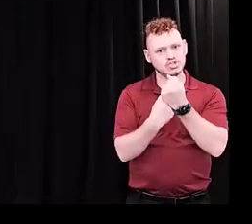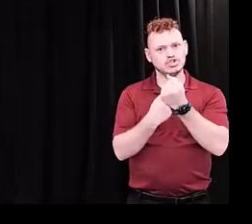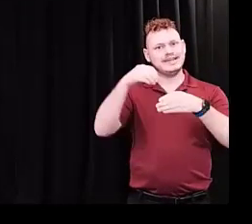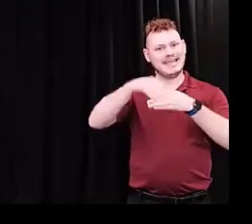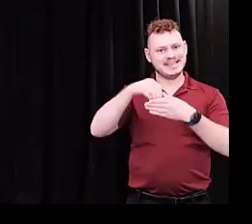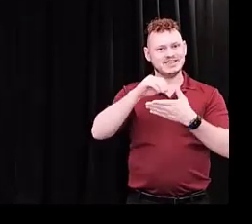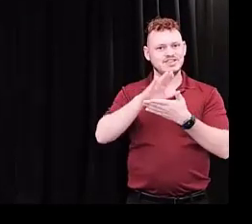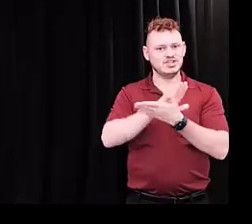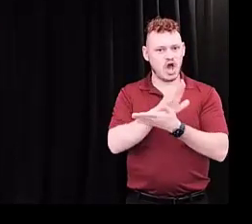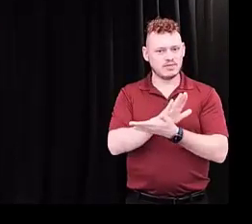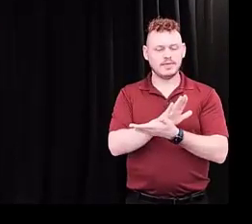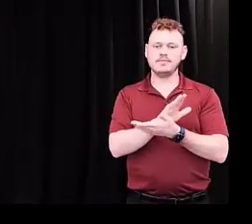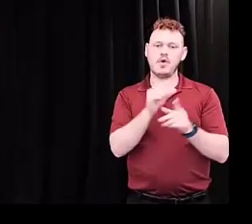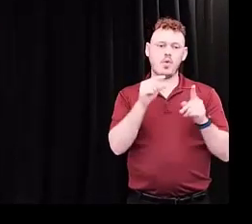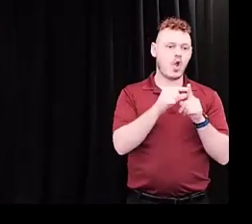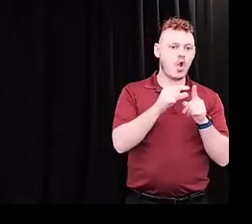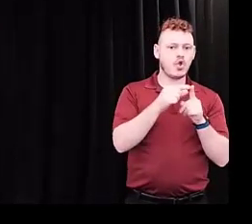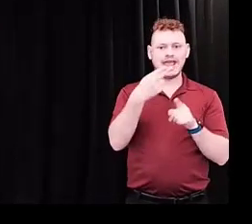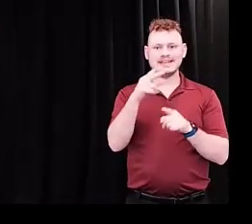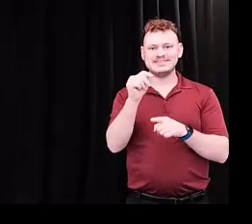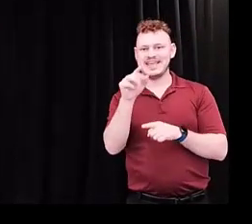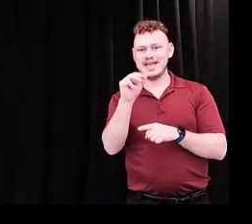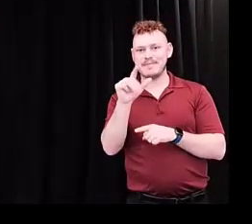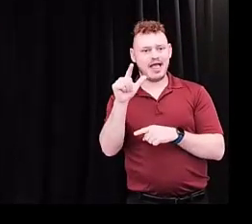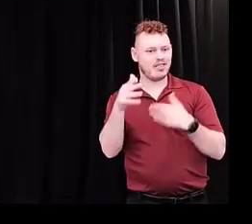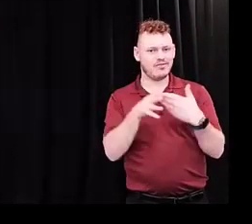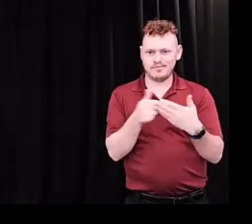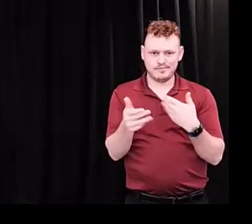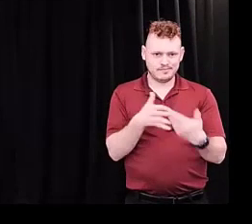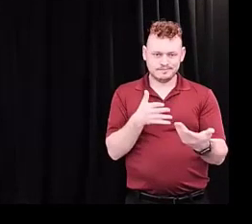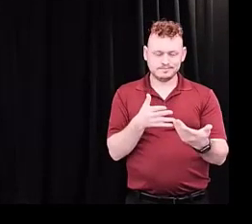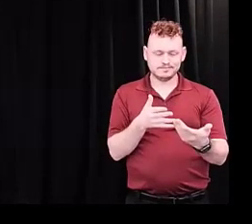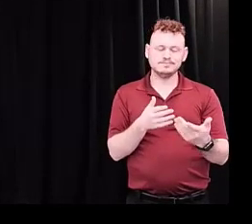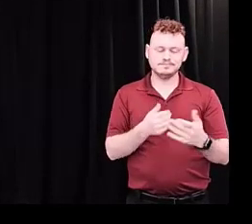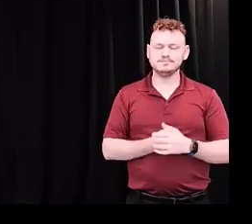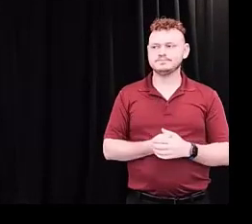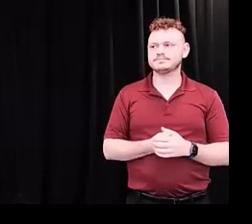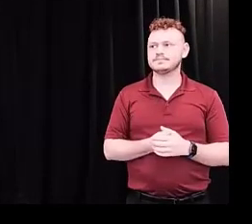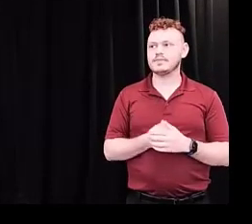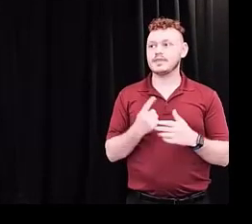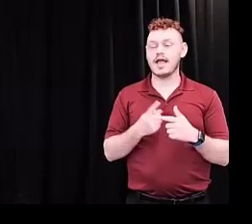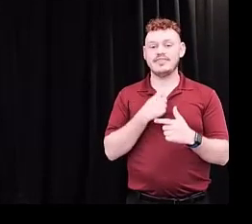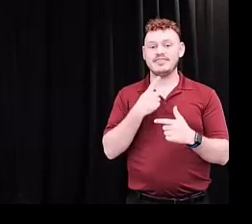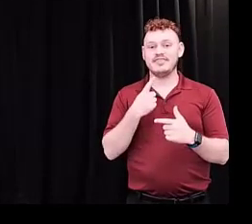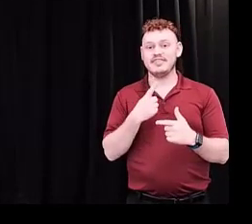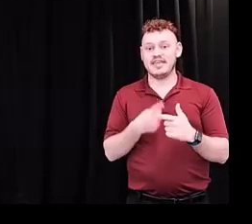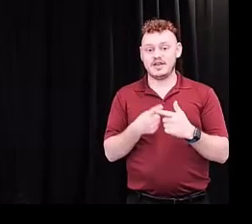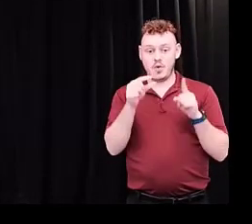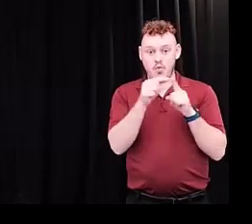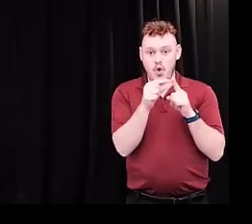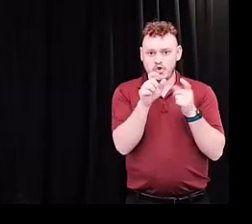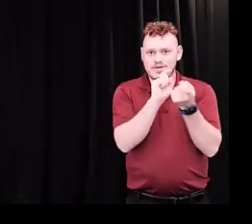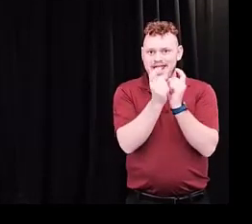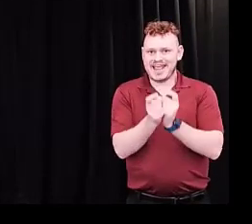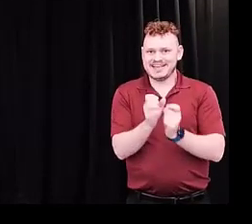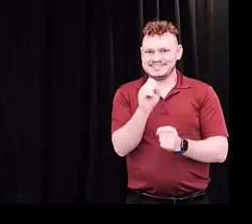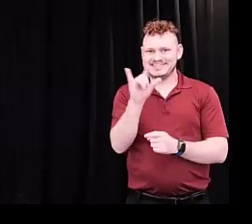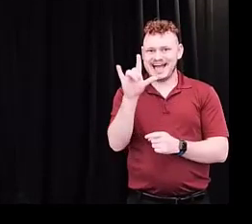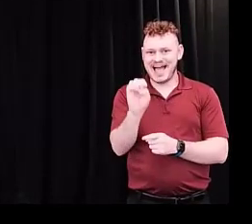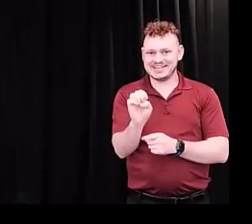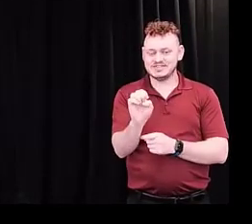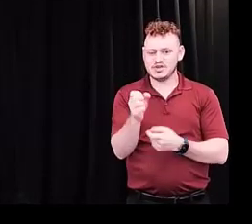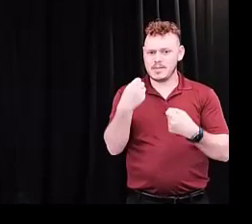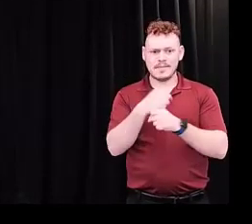whether it be your Word file or your HTML file or whatever. And then you have with Word, you can edit the styles and you can make it